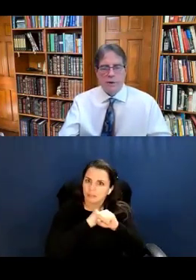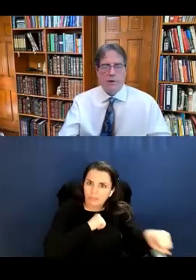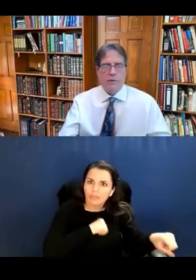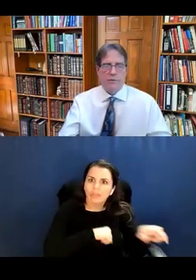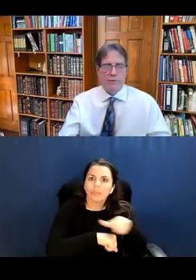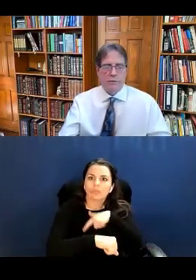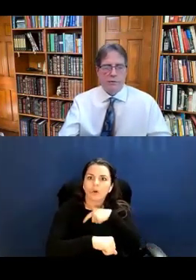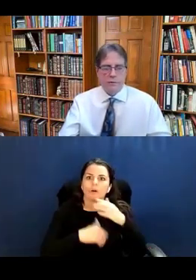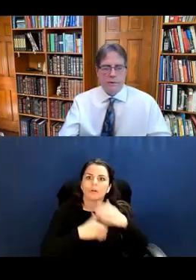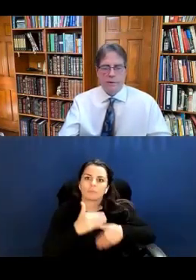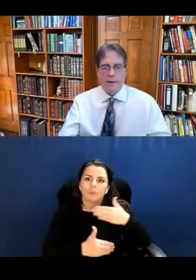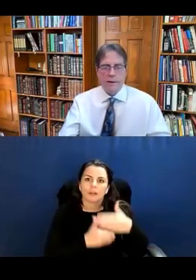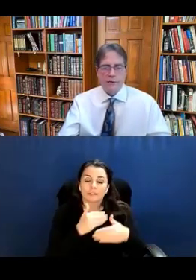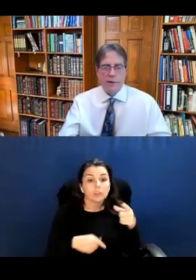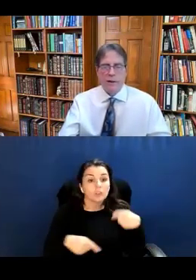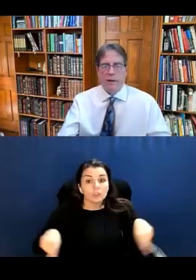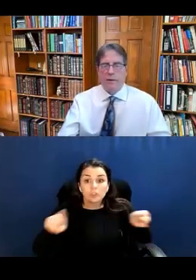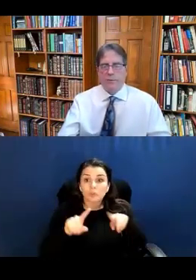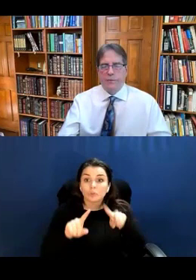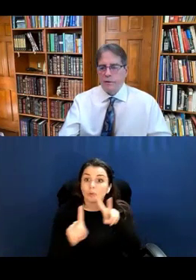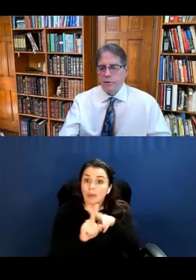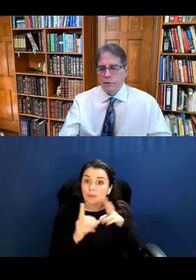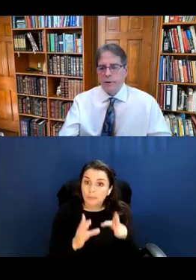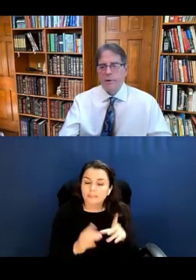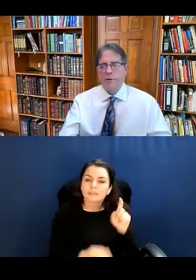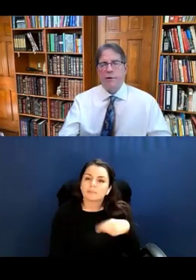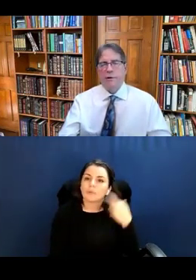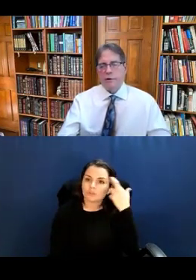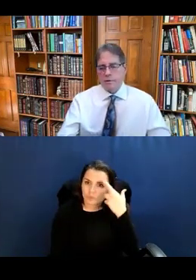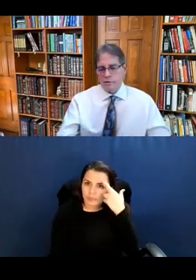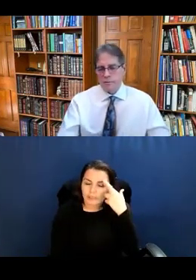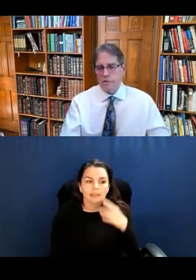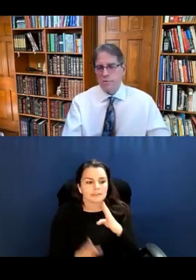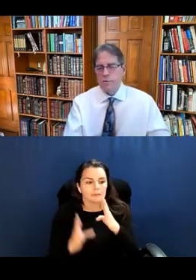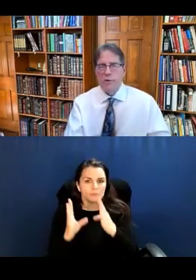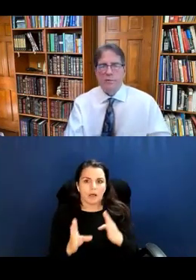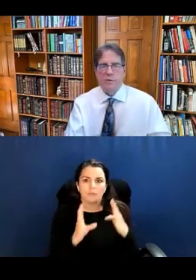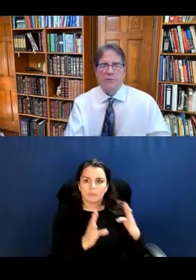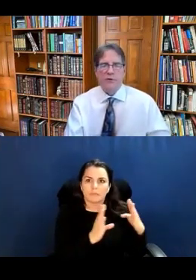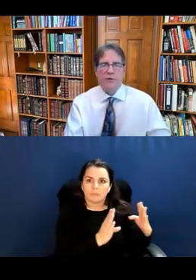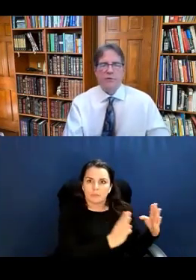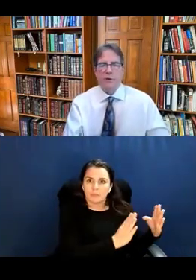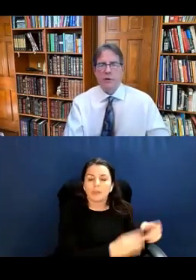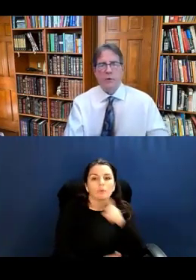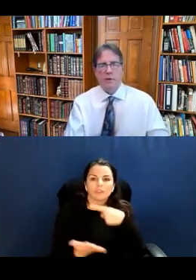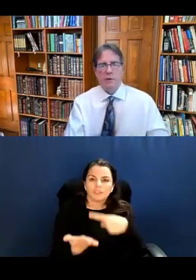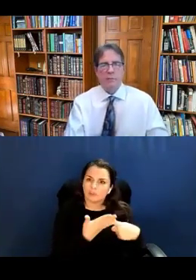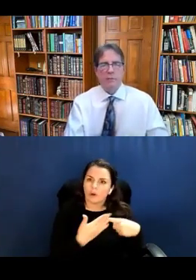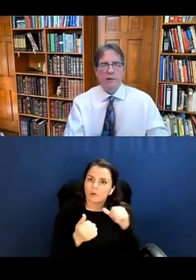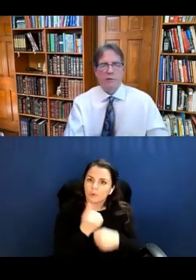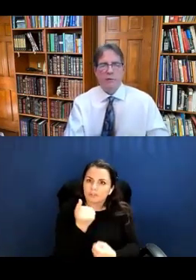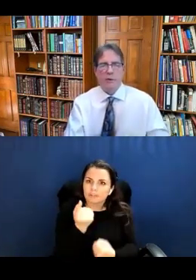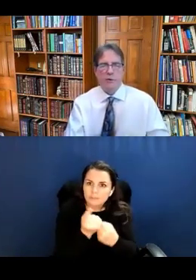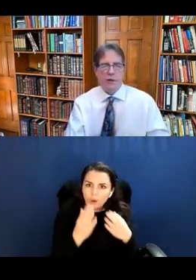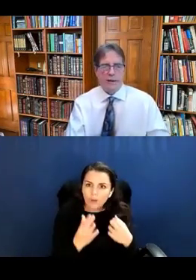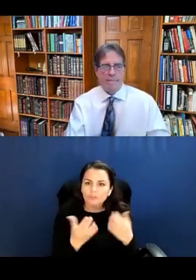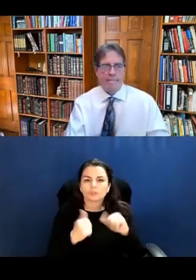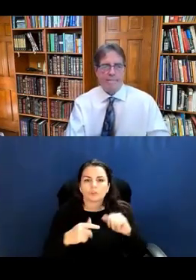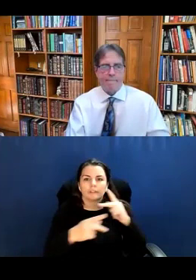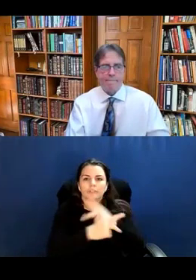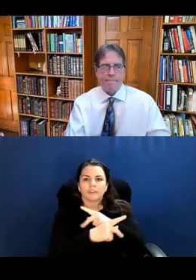individual scholars or anybody else, talk to your department chair, talk to your sponsored programs office, and figure out what the timelines are going to